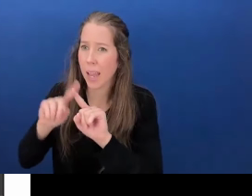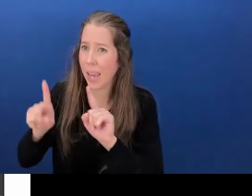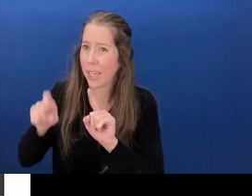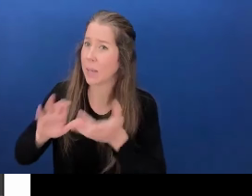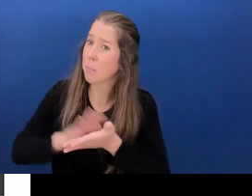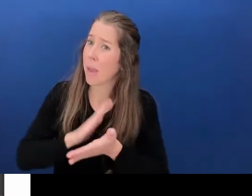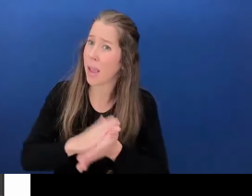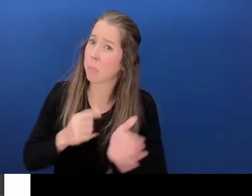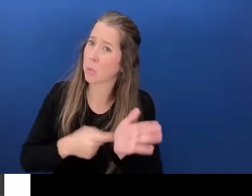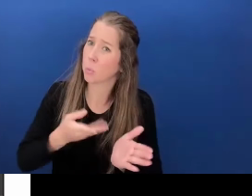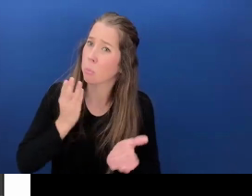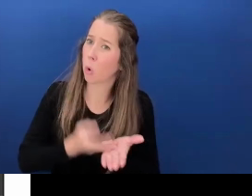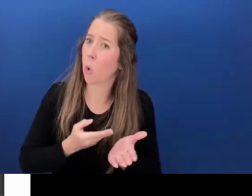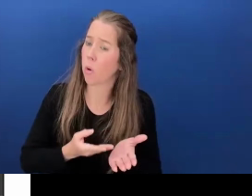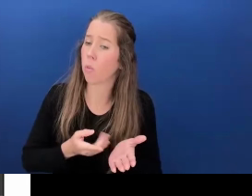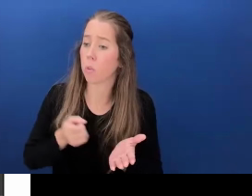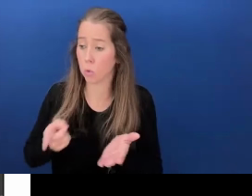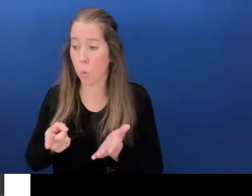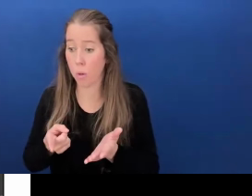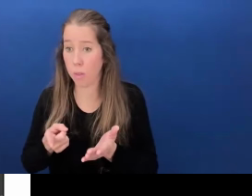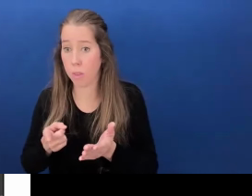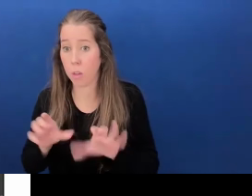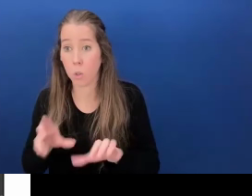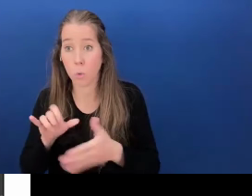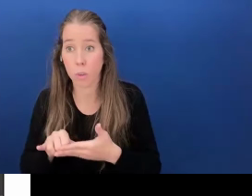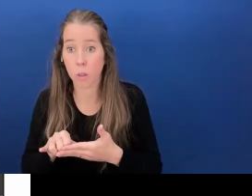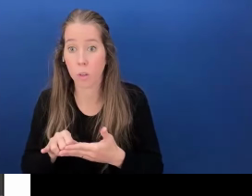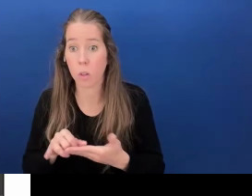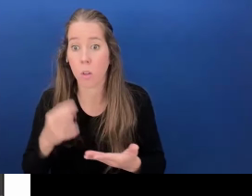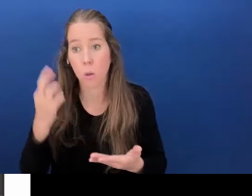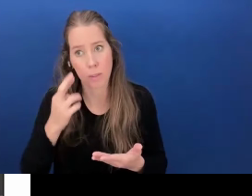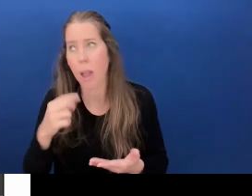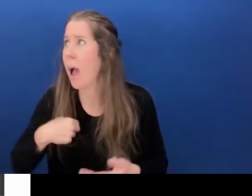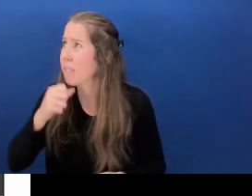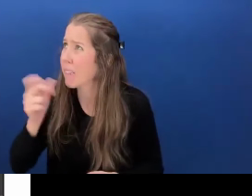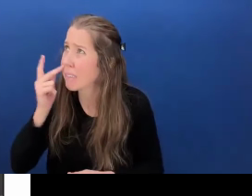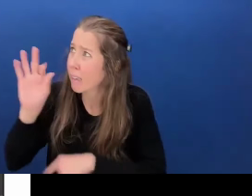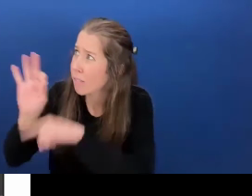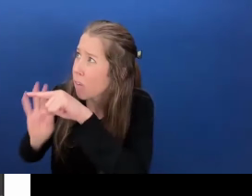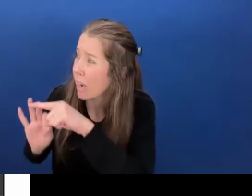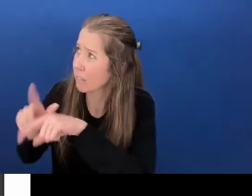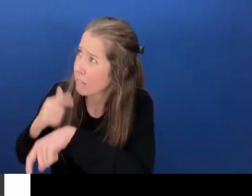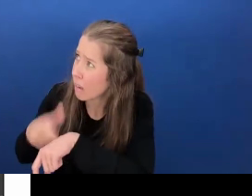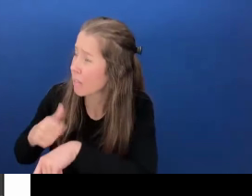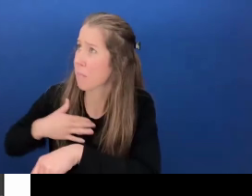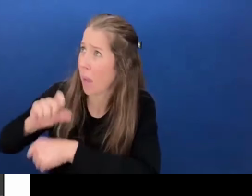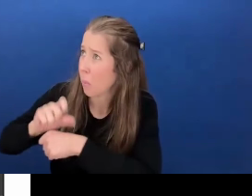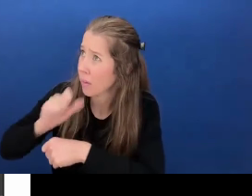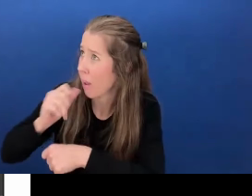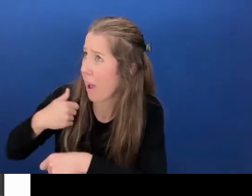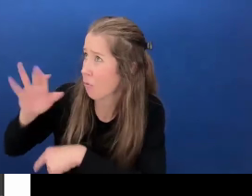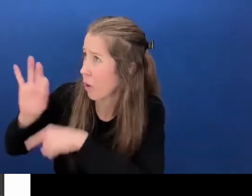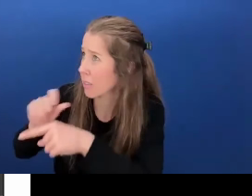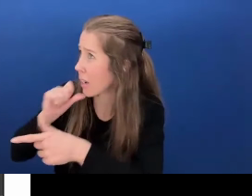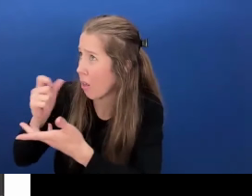back it up. And while they're going through that, because I haven't seen fractions in forever and I don't deal with fractions in my regular work, they're going through